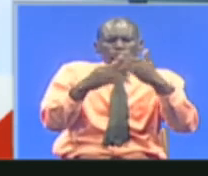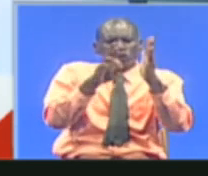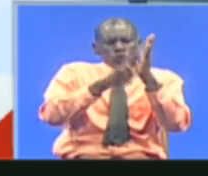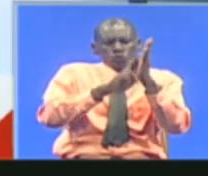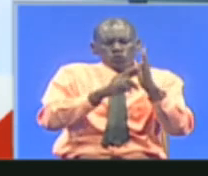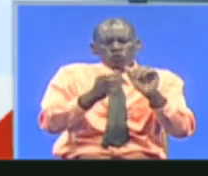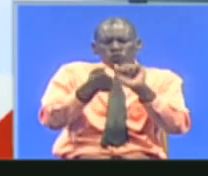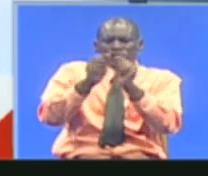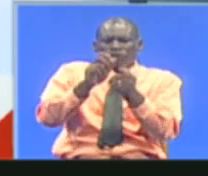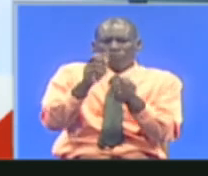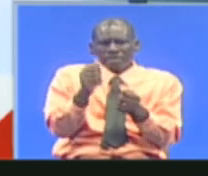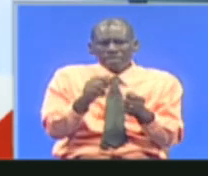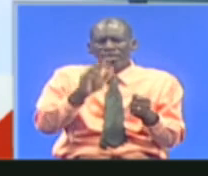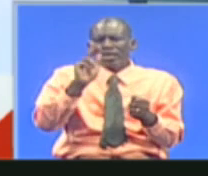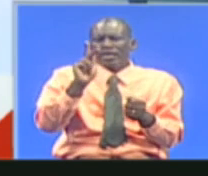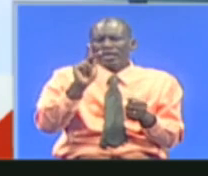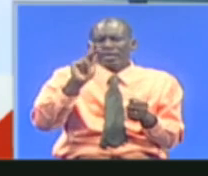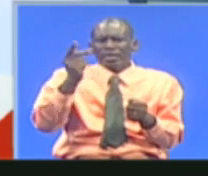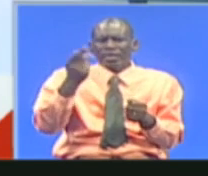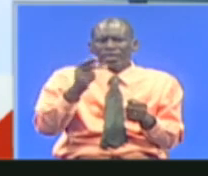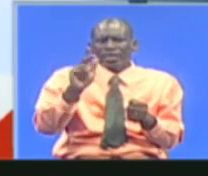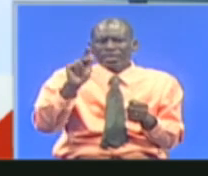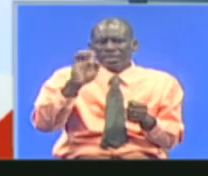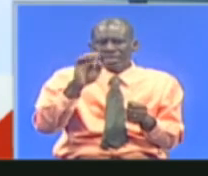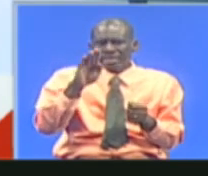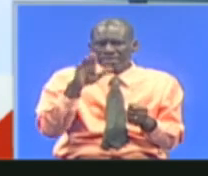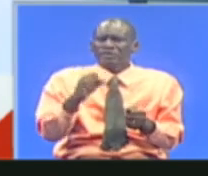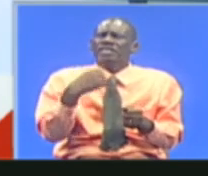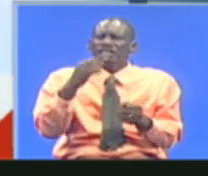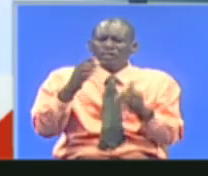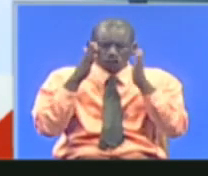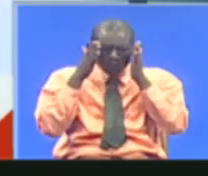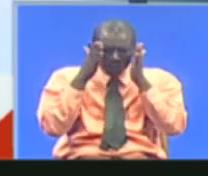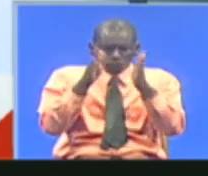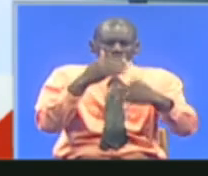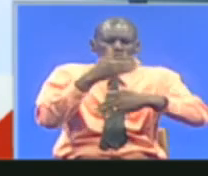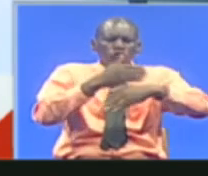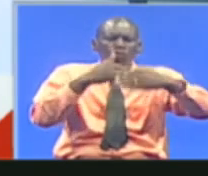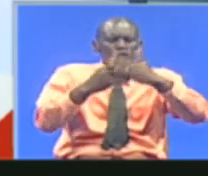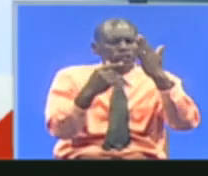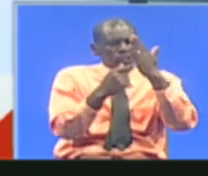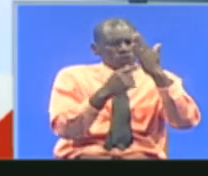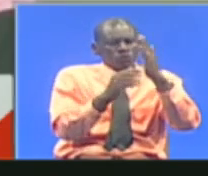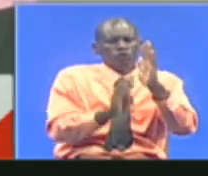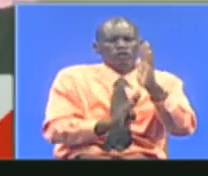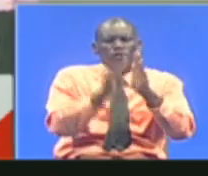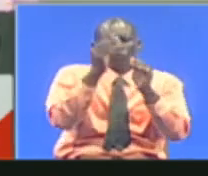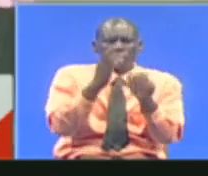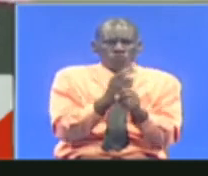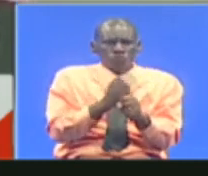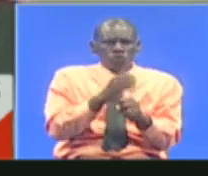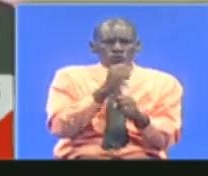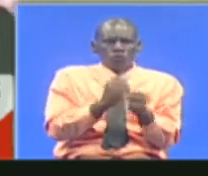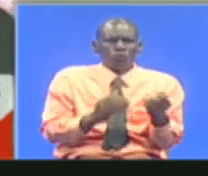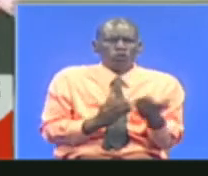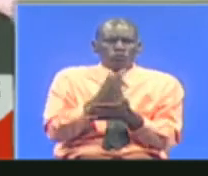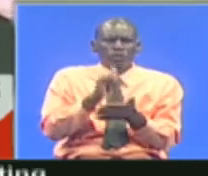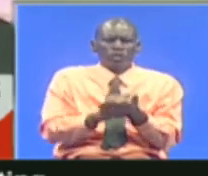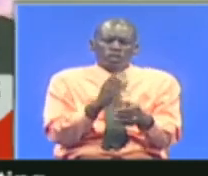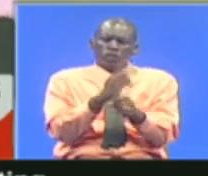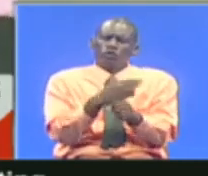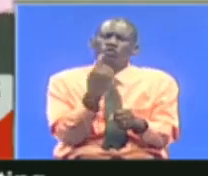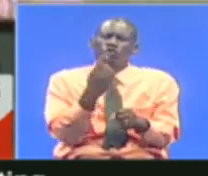The Kenya Bureau of Standards says it will be keeping a close eye on the building technologies that the developers use to ensure that they use only